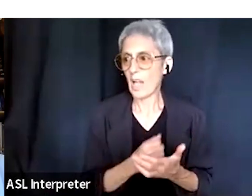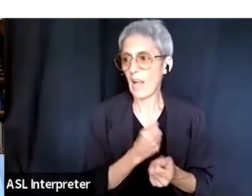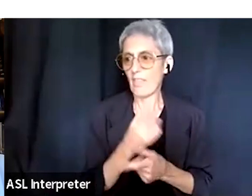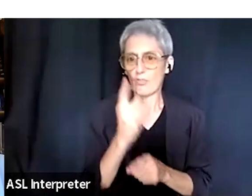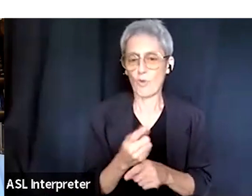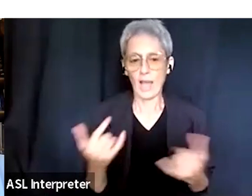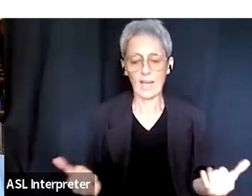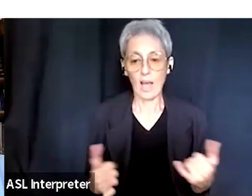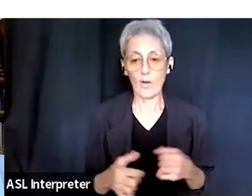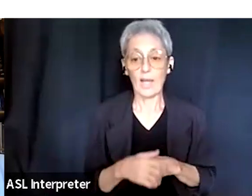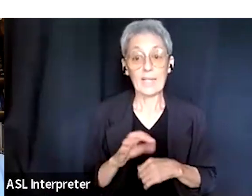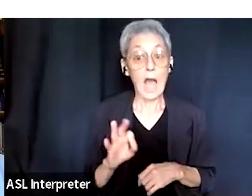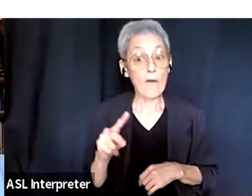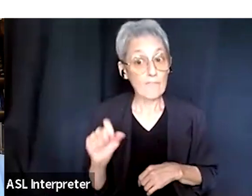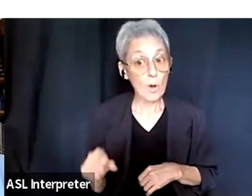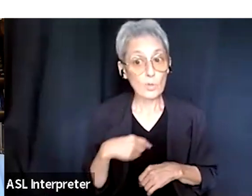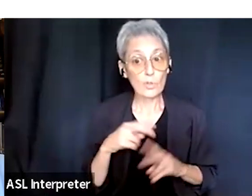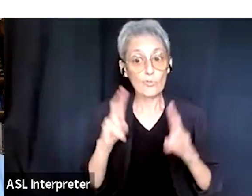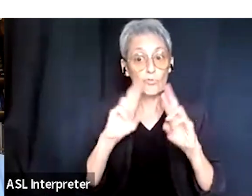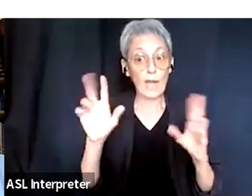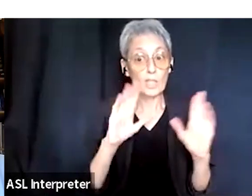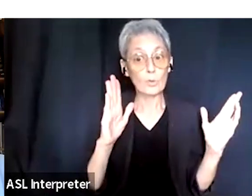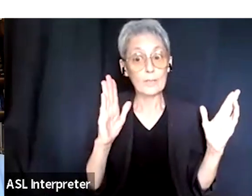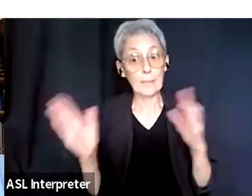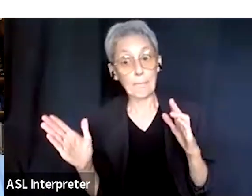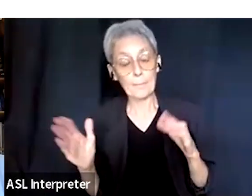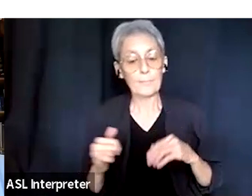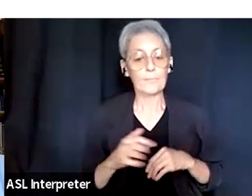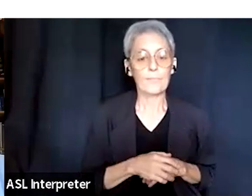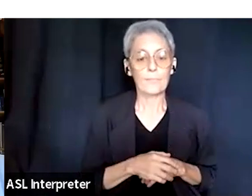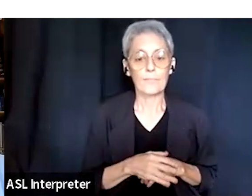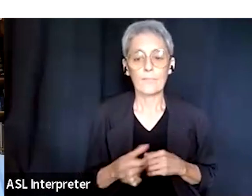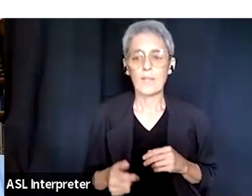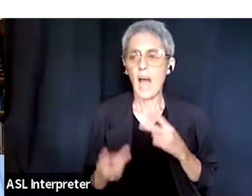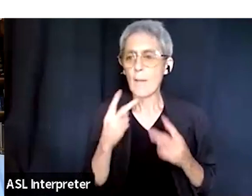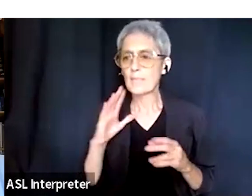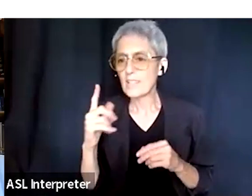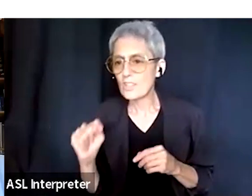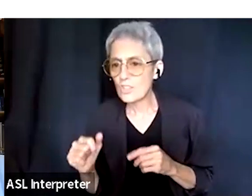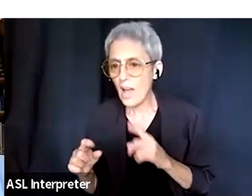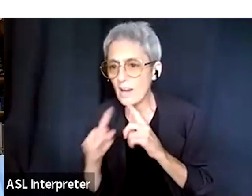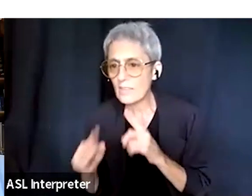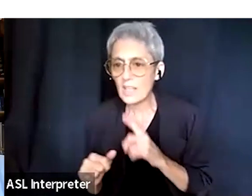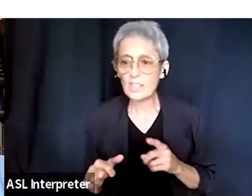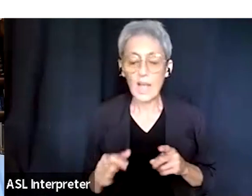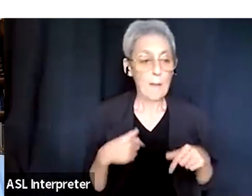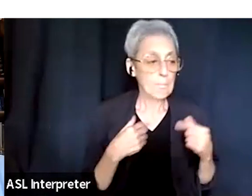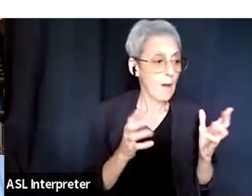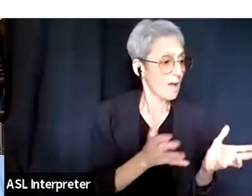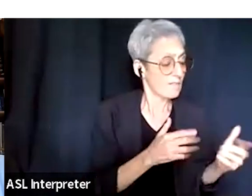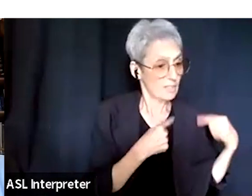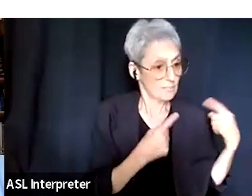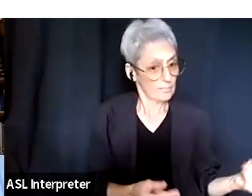here, folks. So when I look at comments in the chat and conversations I'm having, this is a time to integrate all of